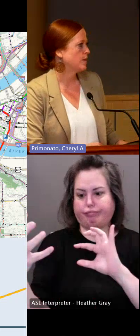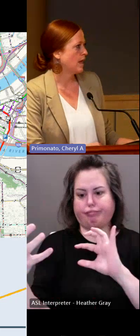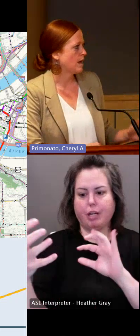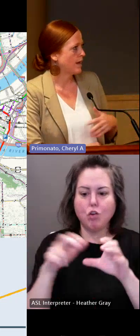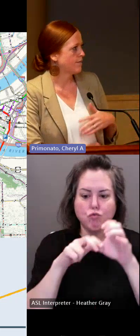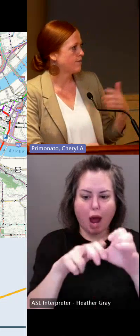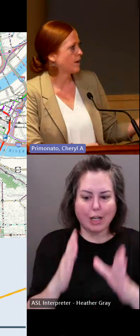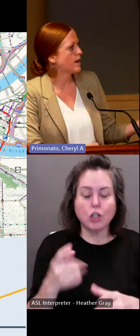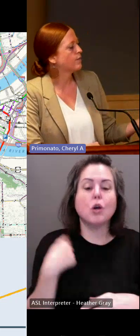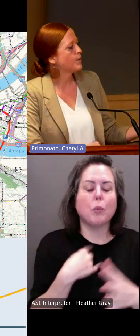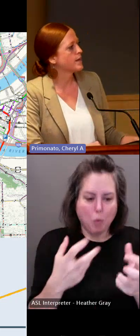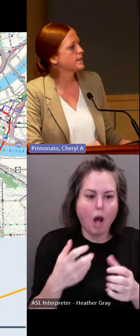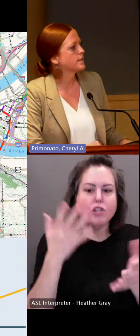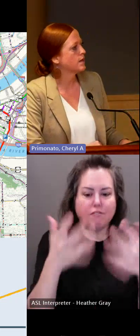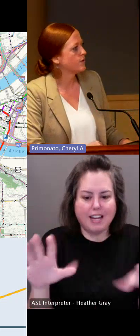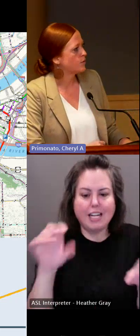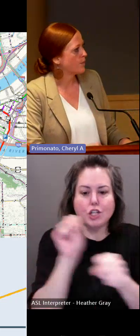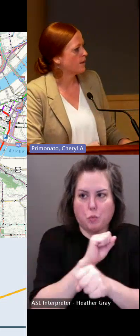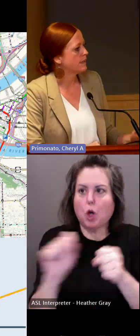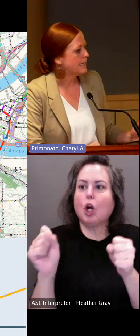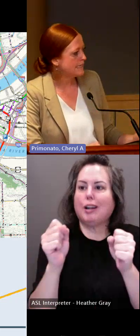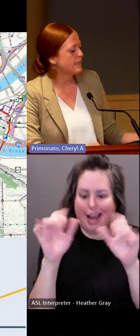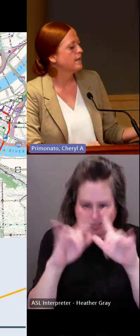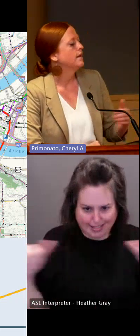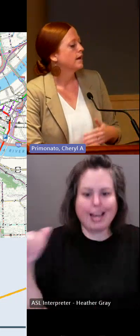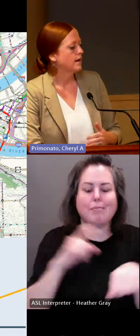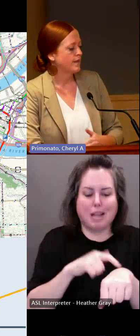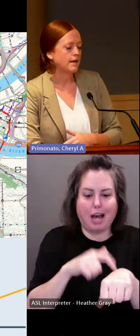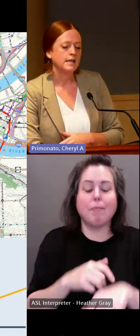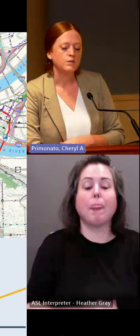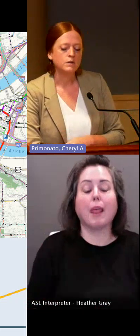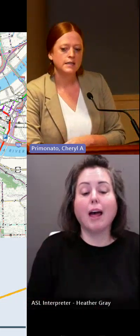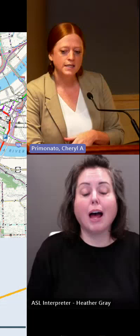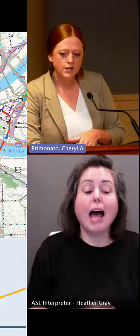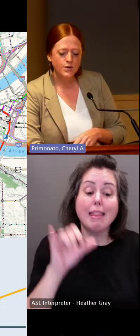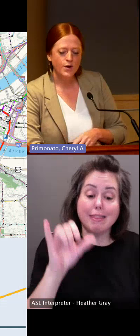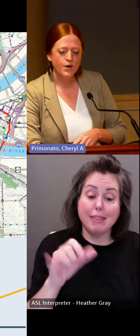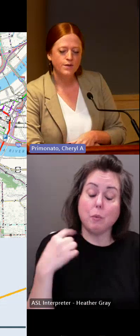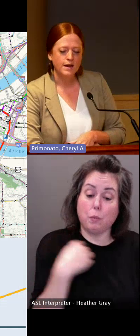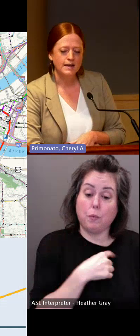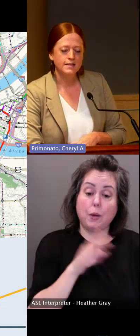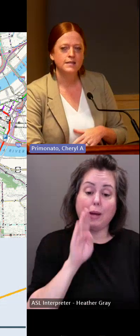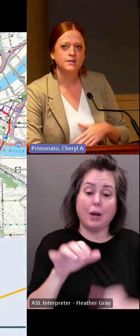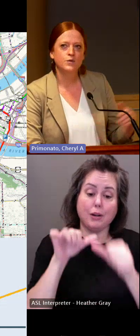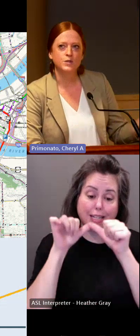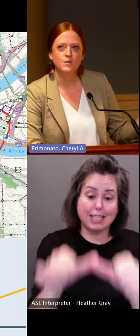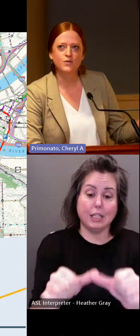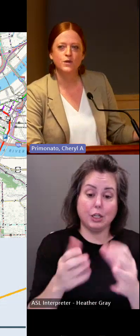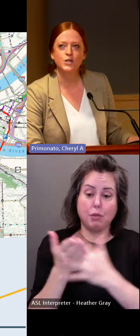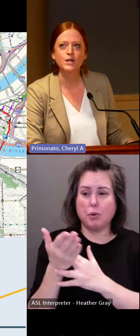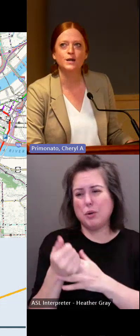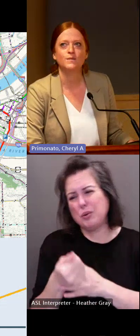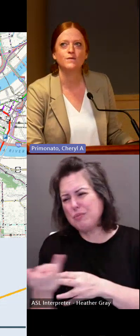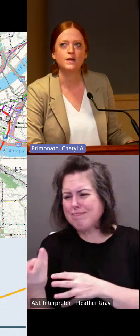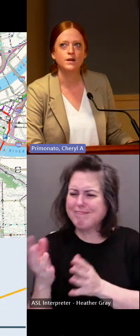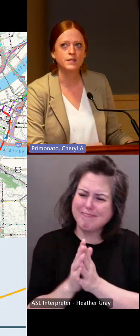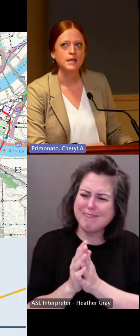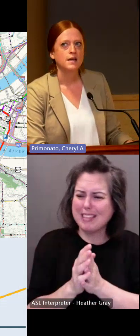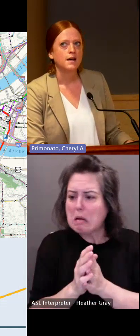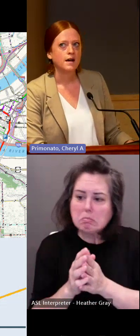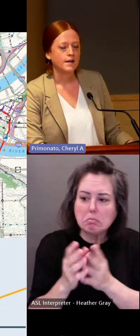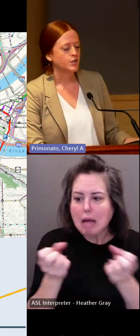much work as we can. We have a very robust state of good repair need. That need will continue over the next foreseeable future number